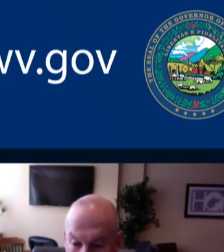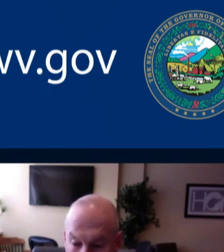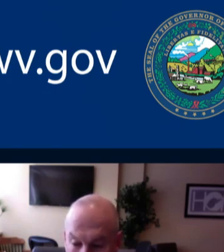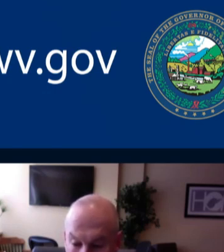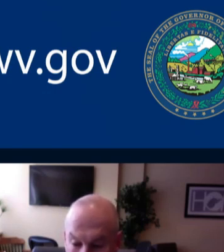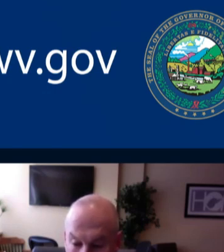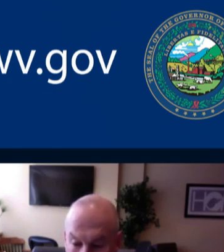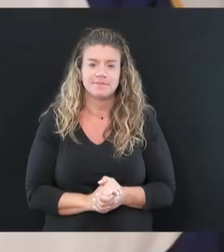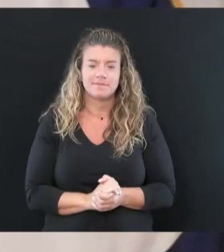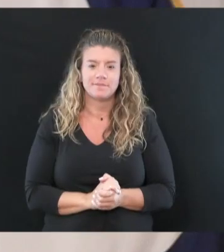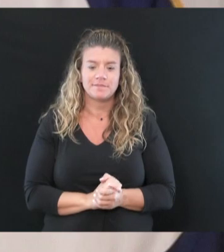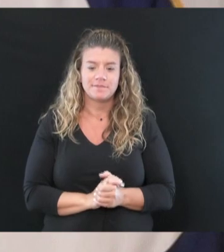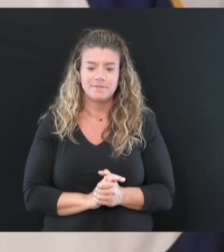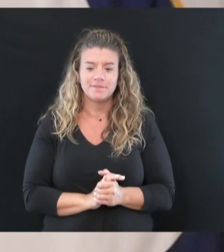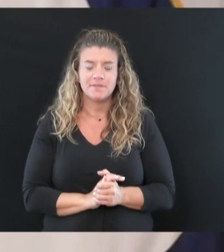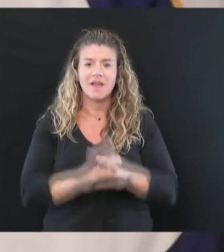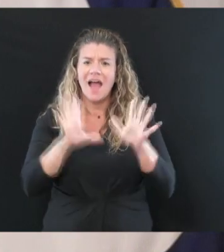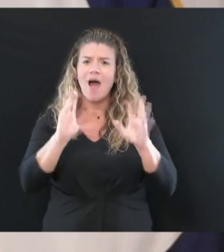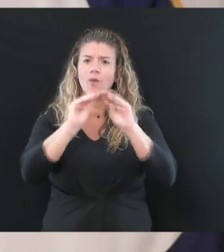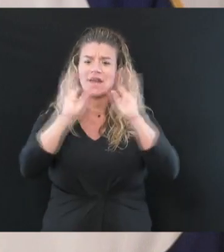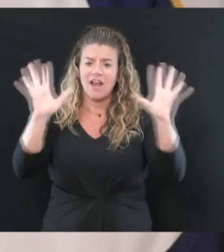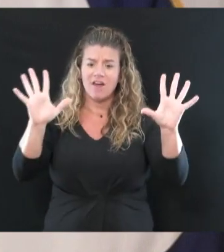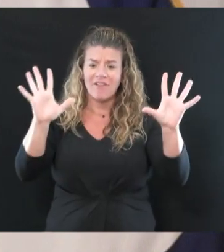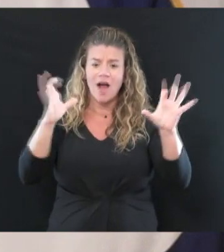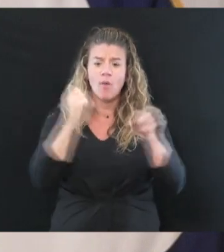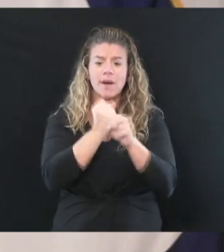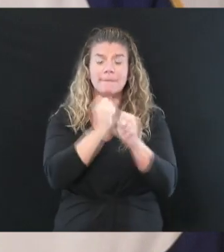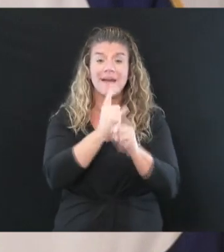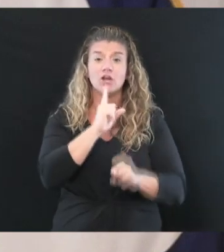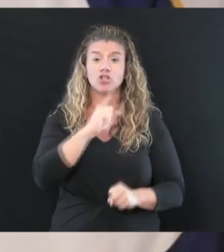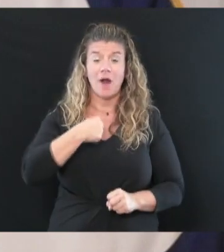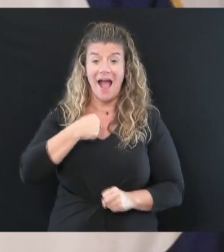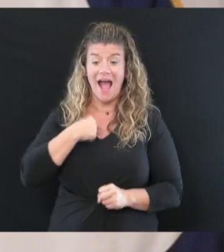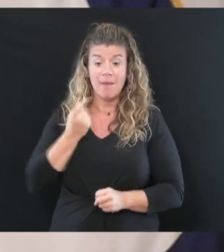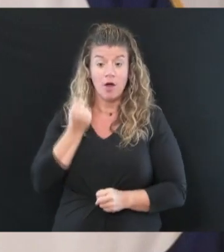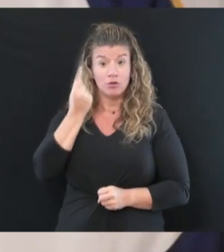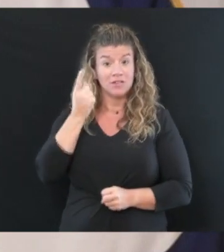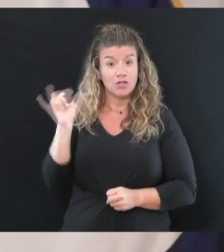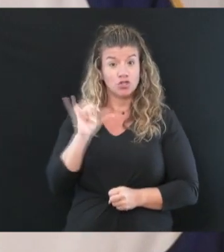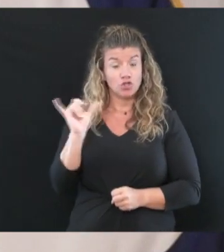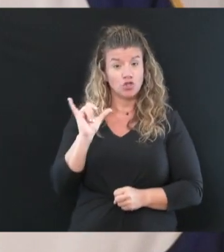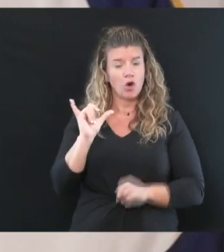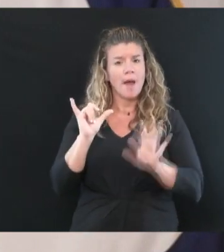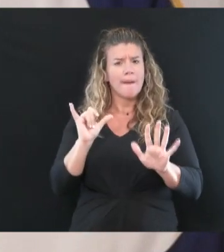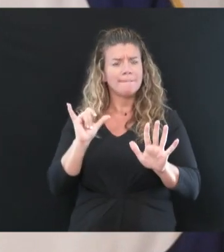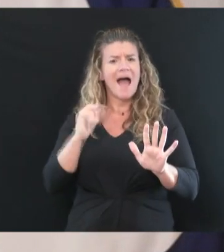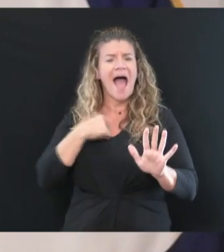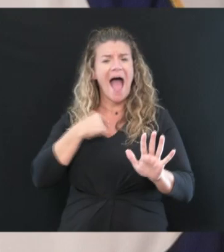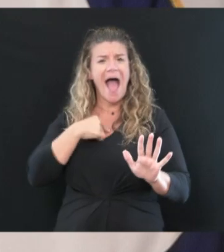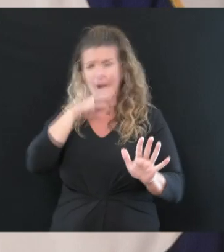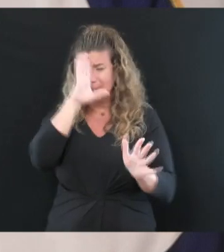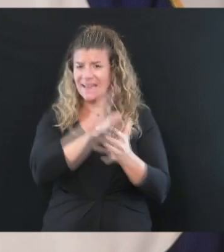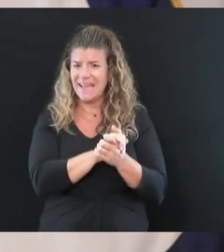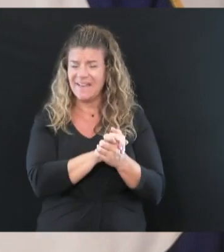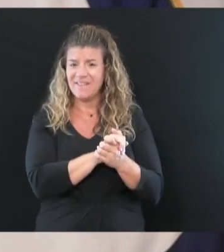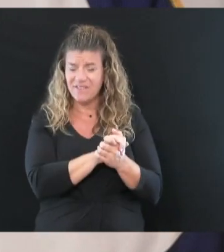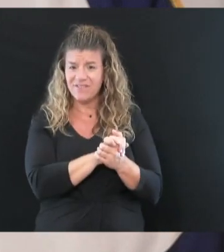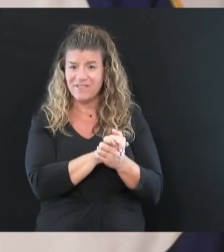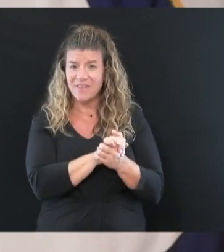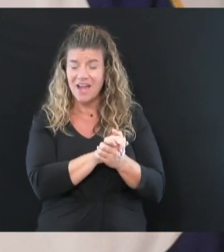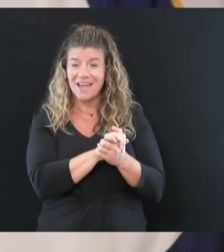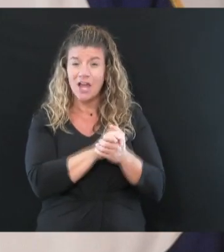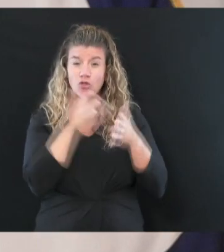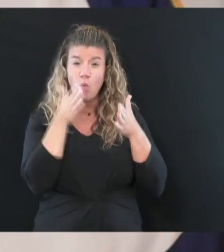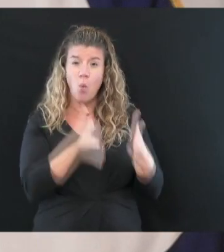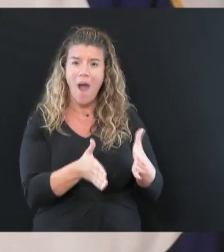Okay, I just want to clarify one thing and make sure that I'm right about this as well. But David, I believe the way this should